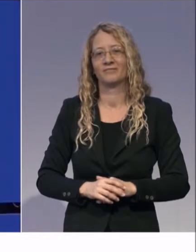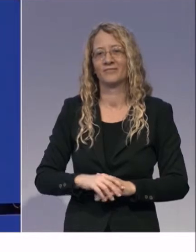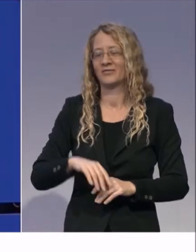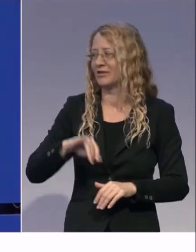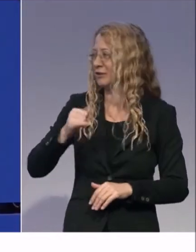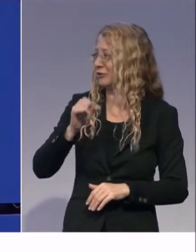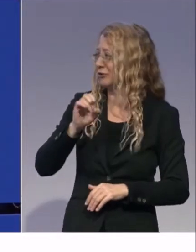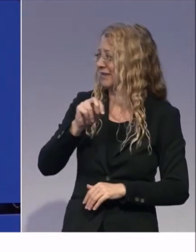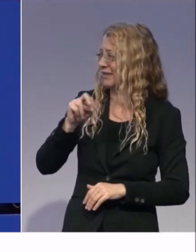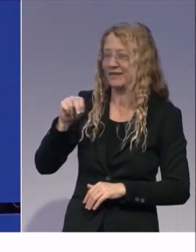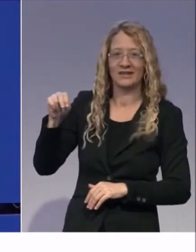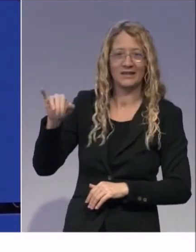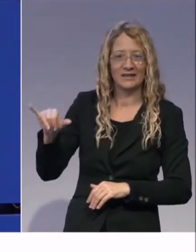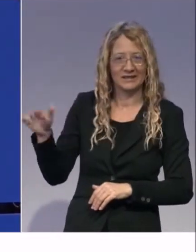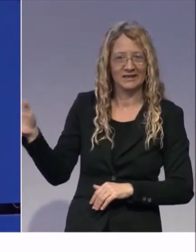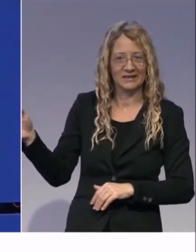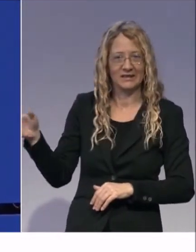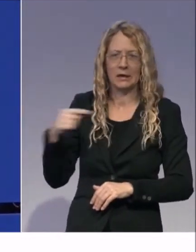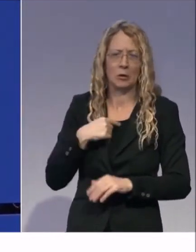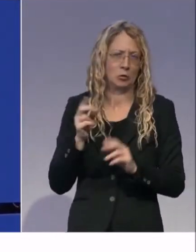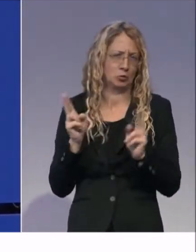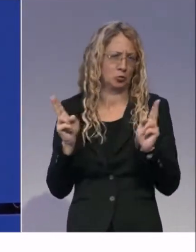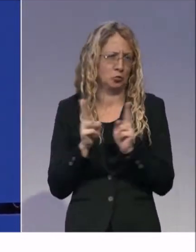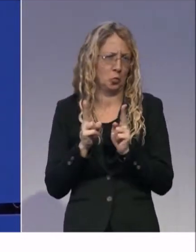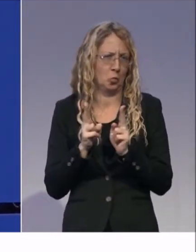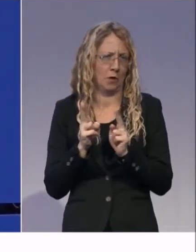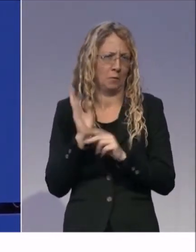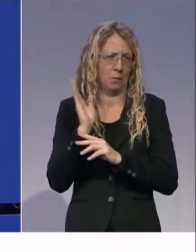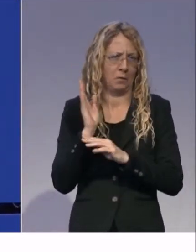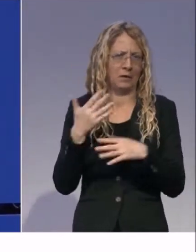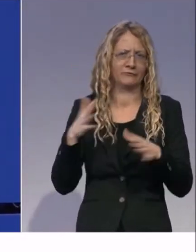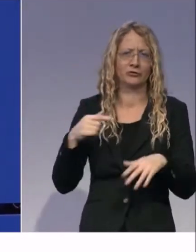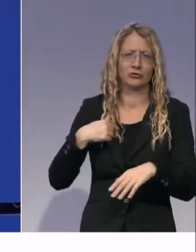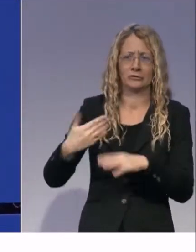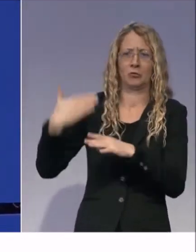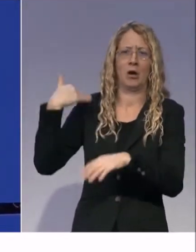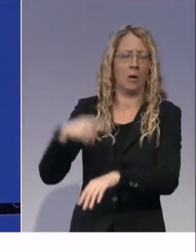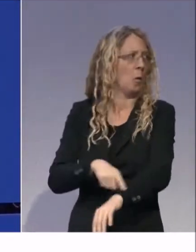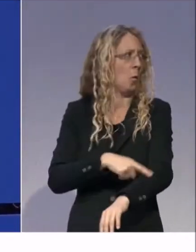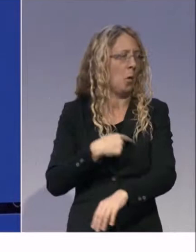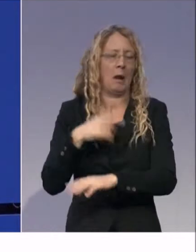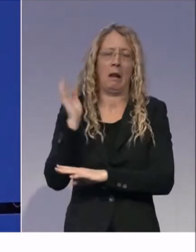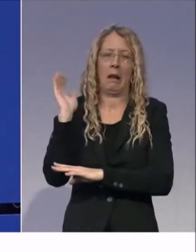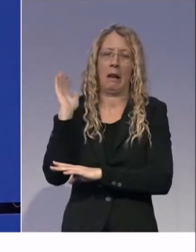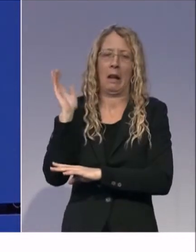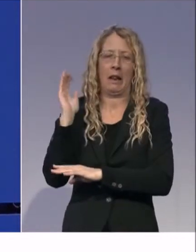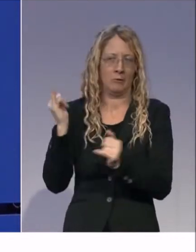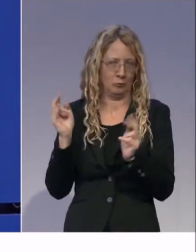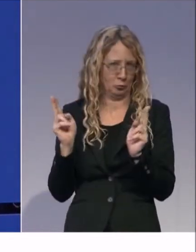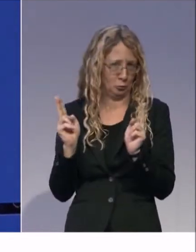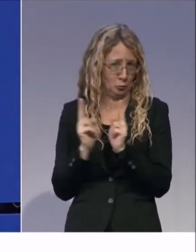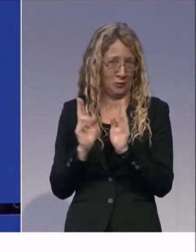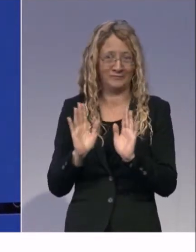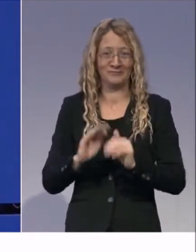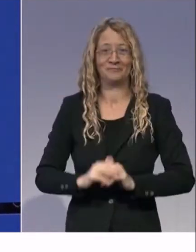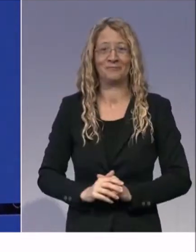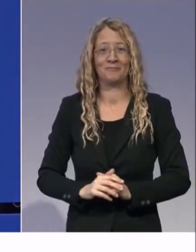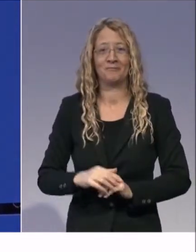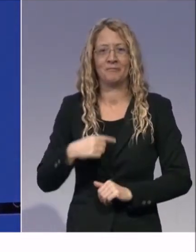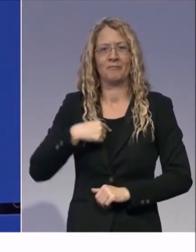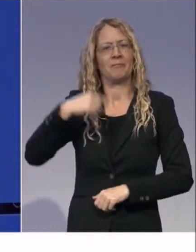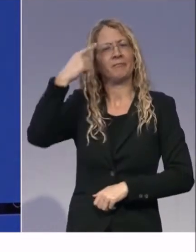So I'll keep it short. I've already spoken a lot. But I do think, if I think back and reflect back on my own personal